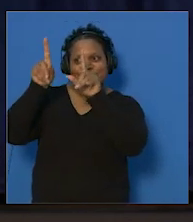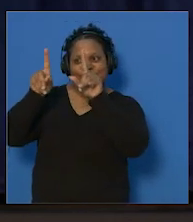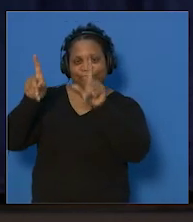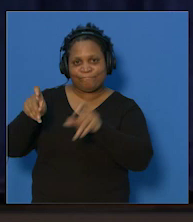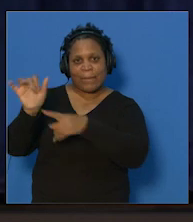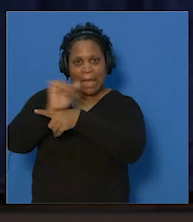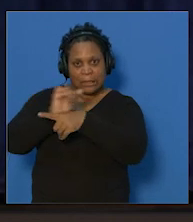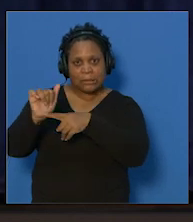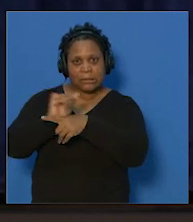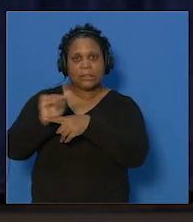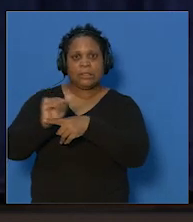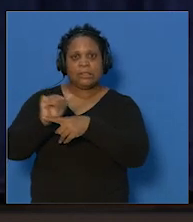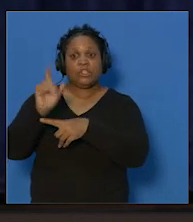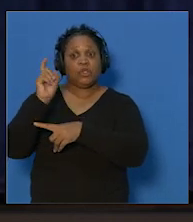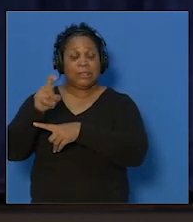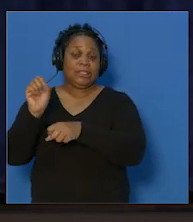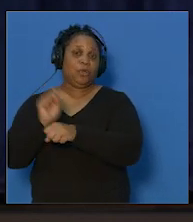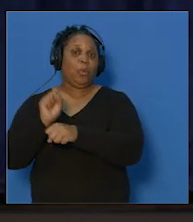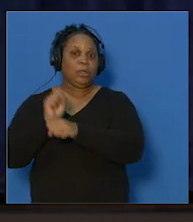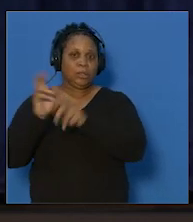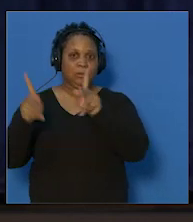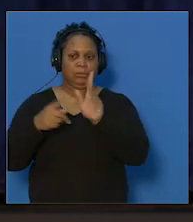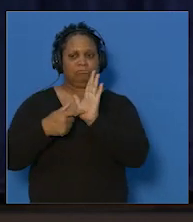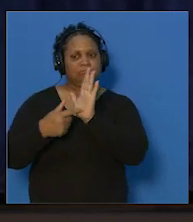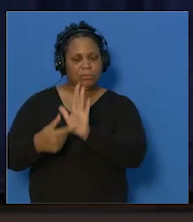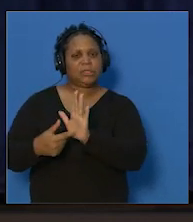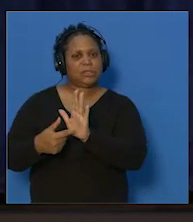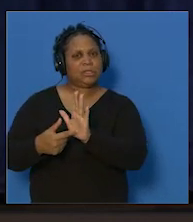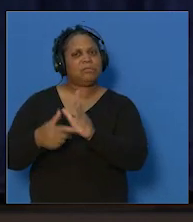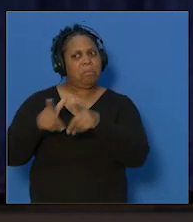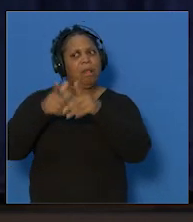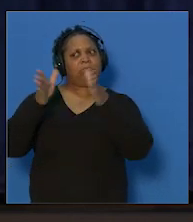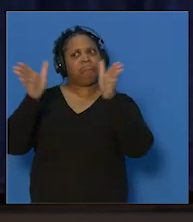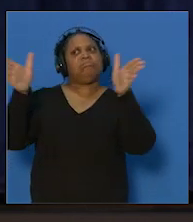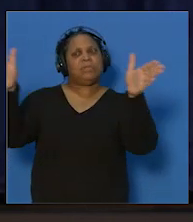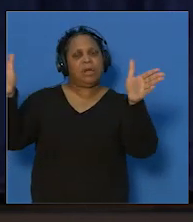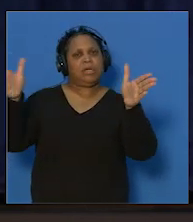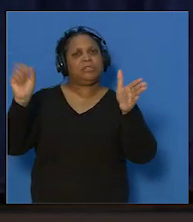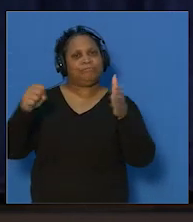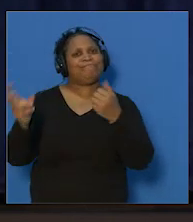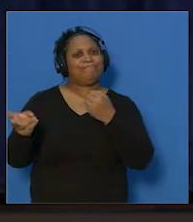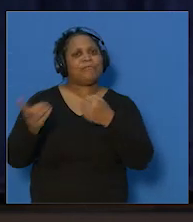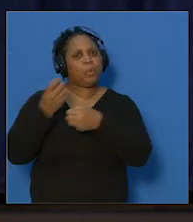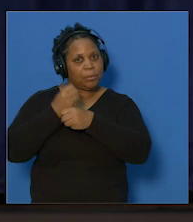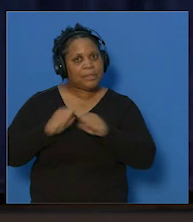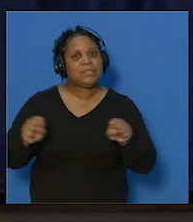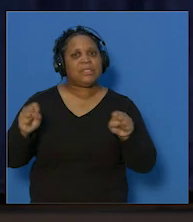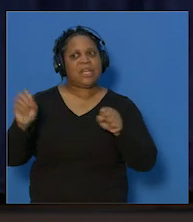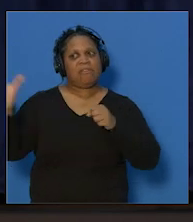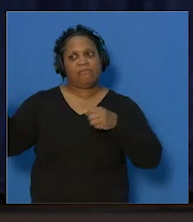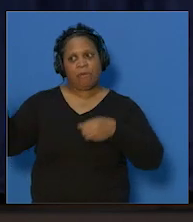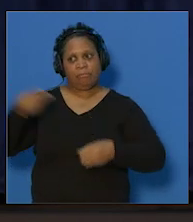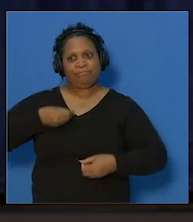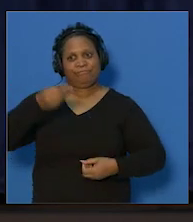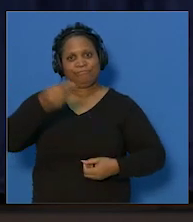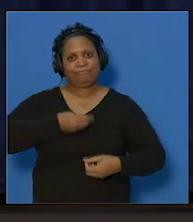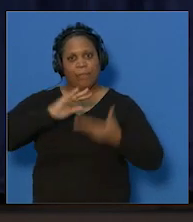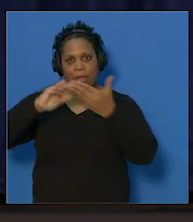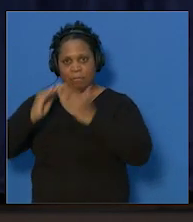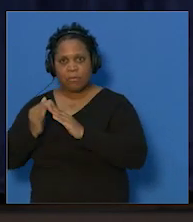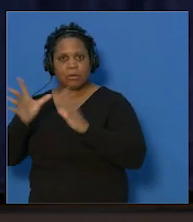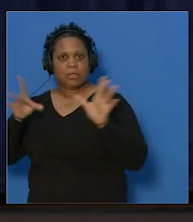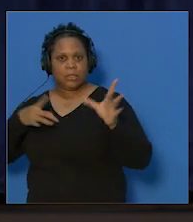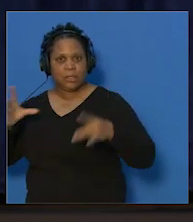our essential workers, that would indicate that by and large, we've been spared any type of community transmission from this particular